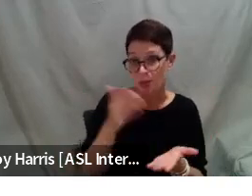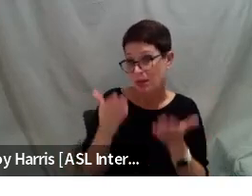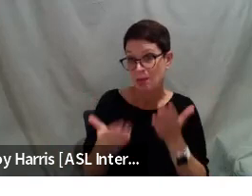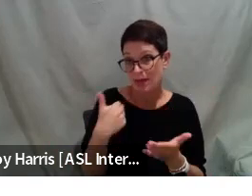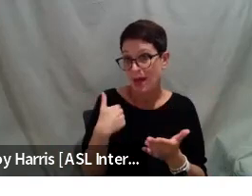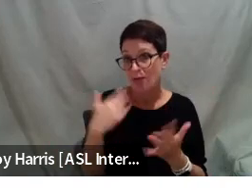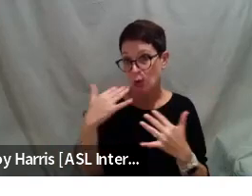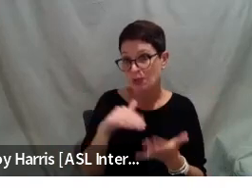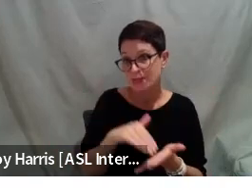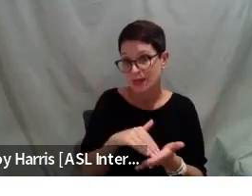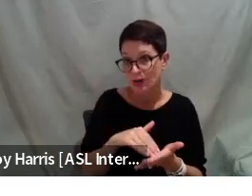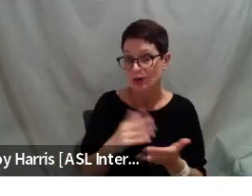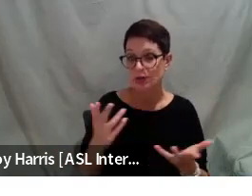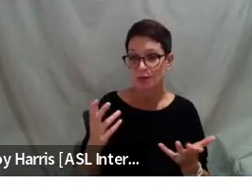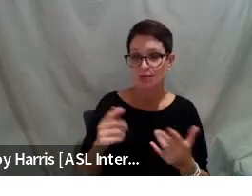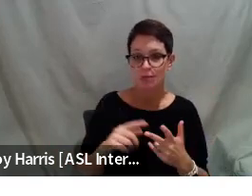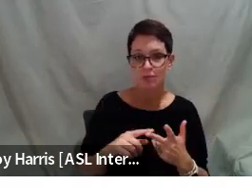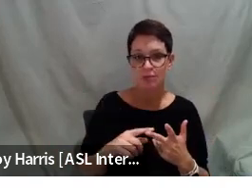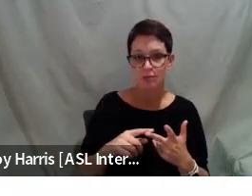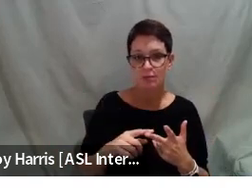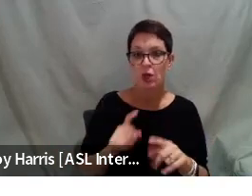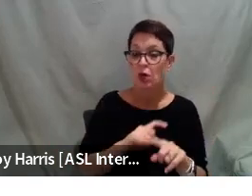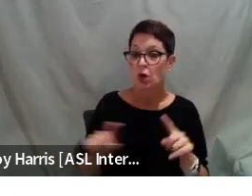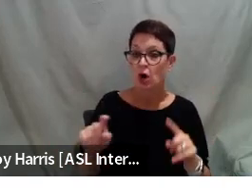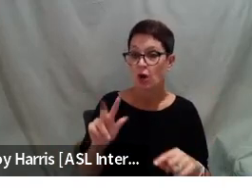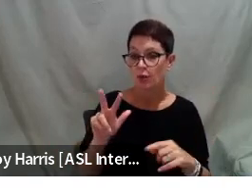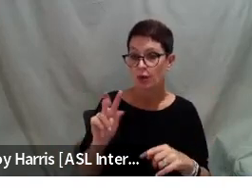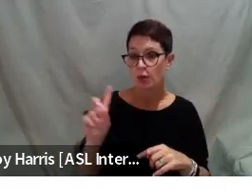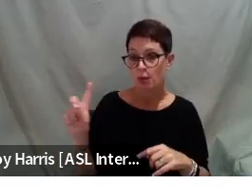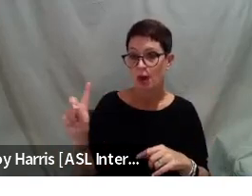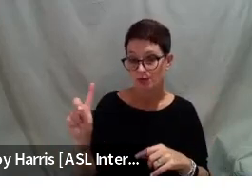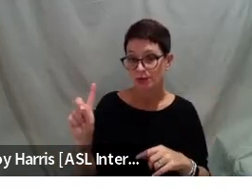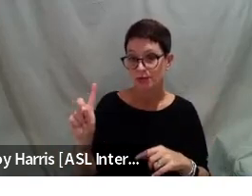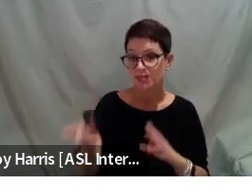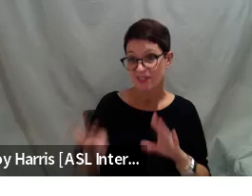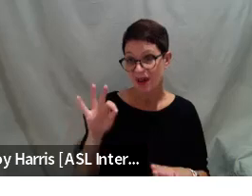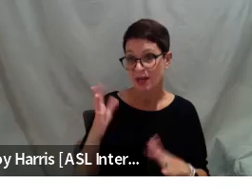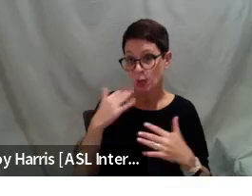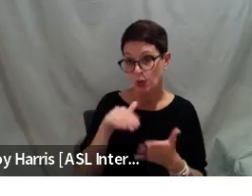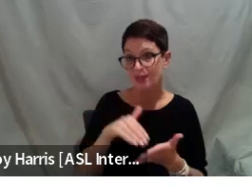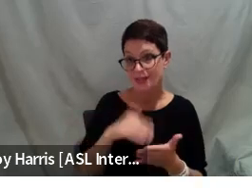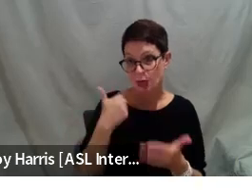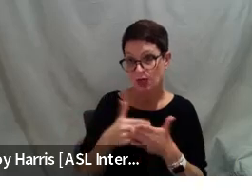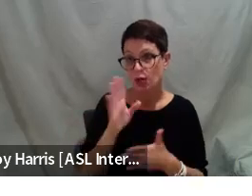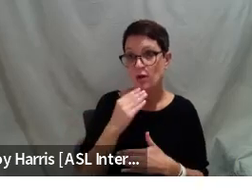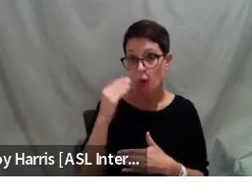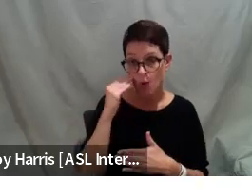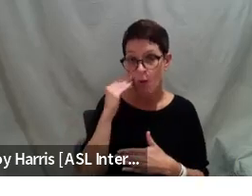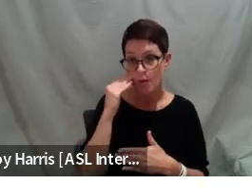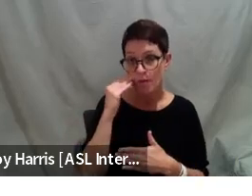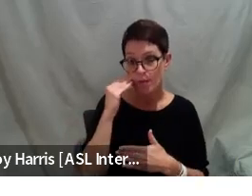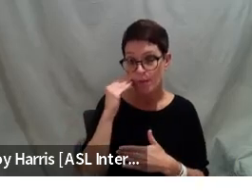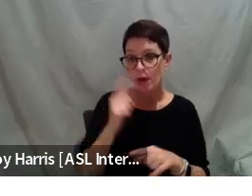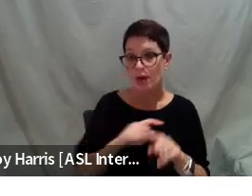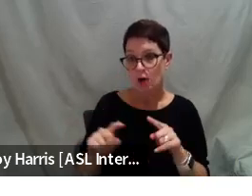center. And again, to find a cooling center close to you,